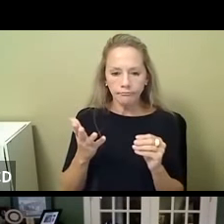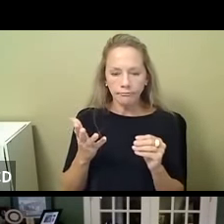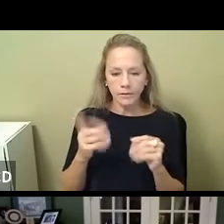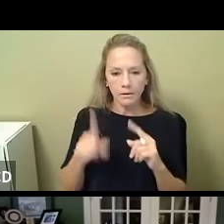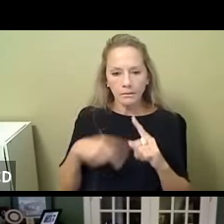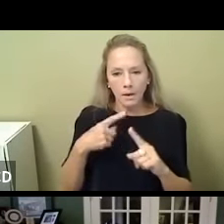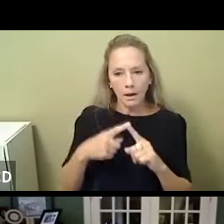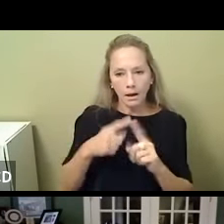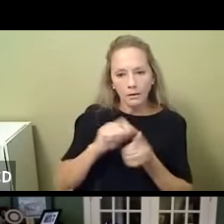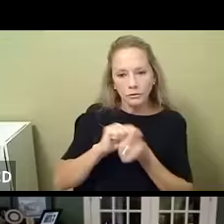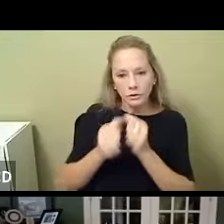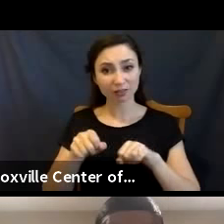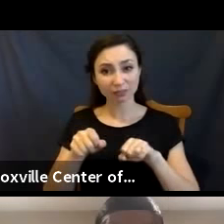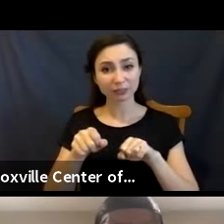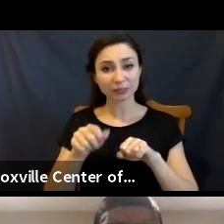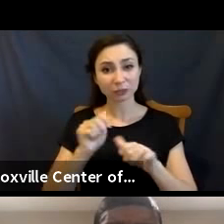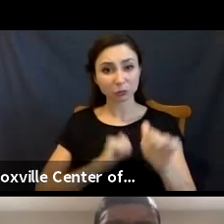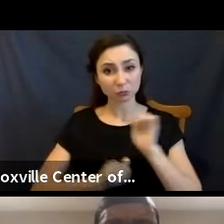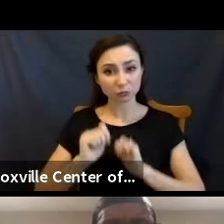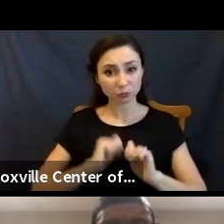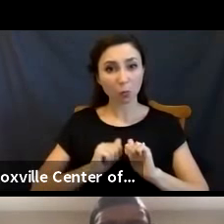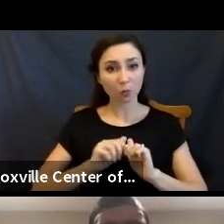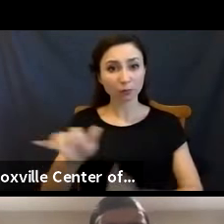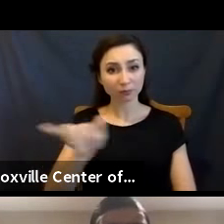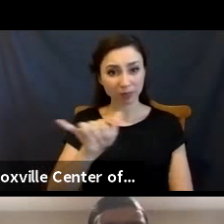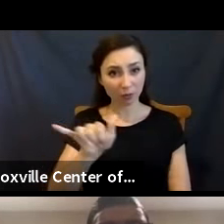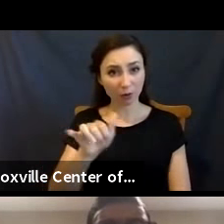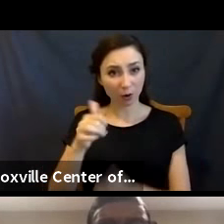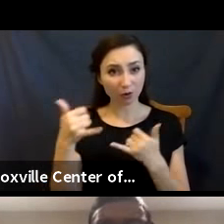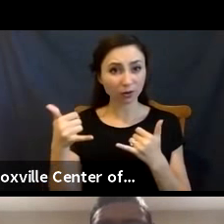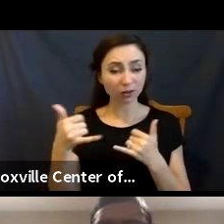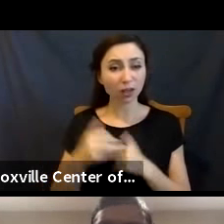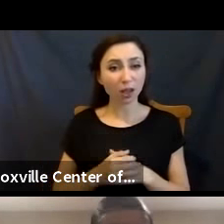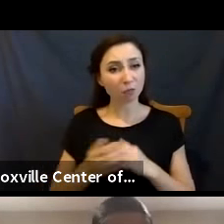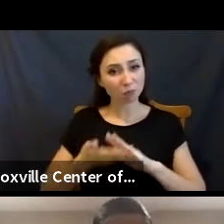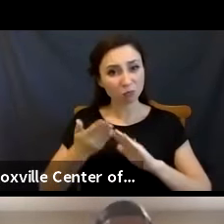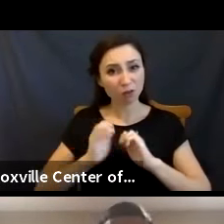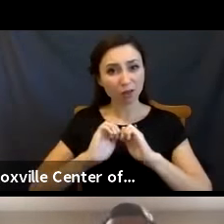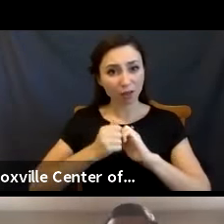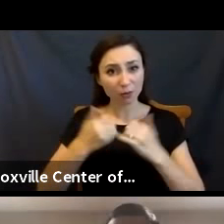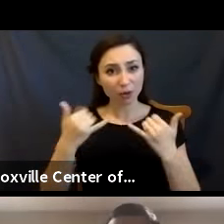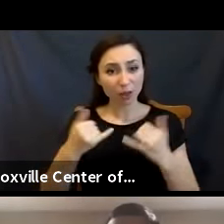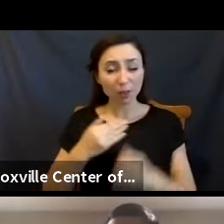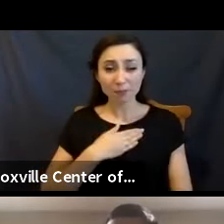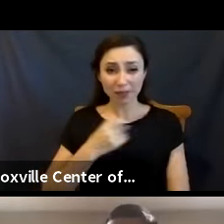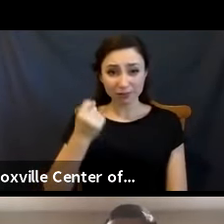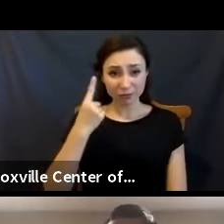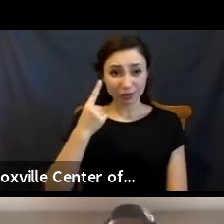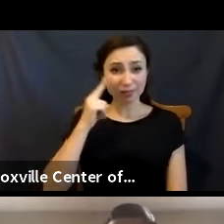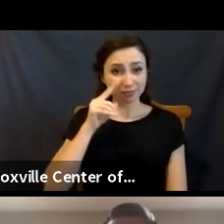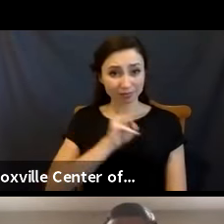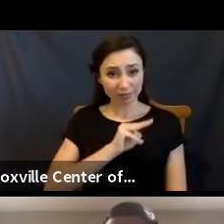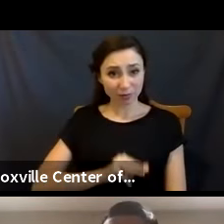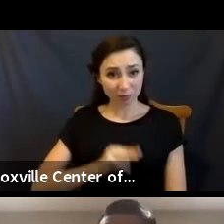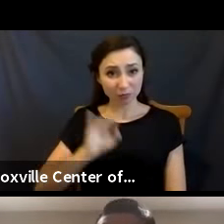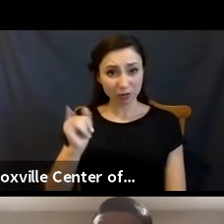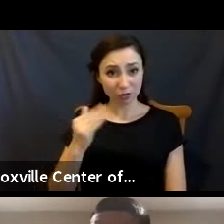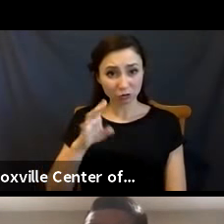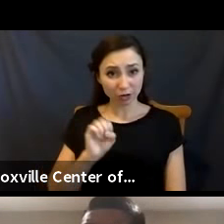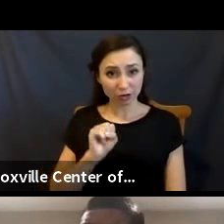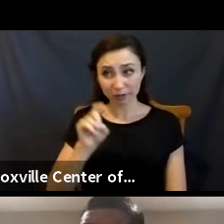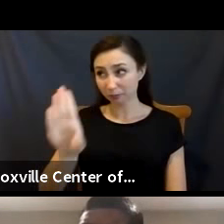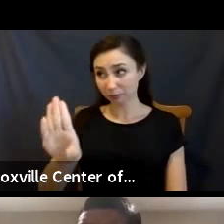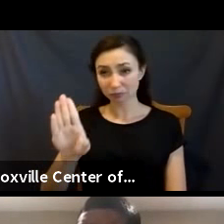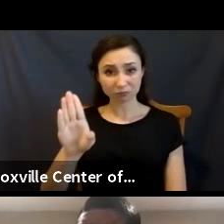to perform as we are now. But my understanding, and I think Mayor Jacobs pointed this out, is